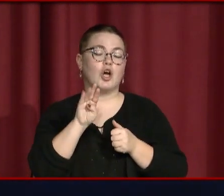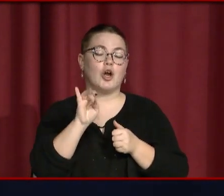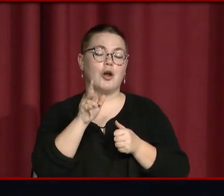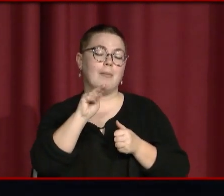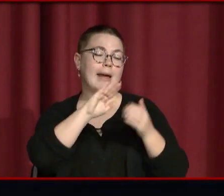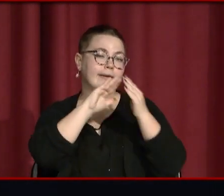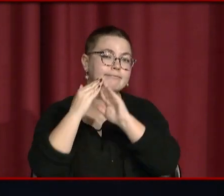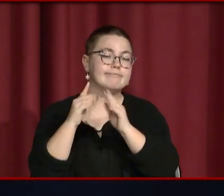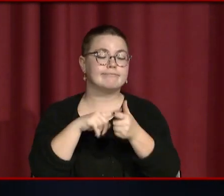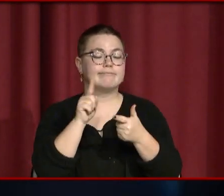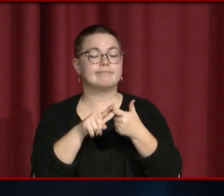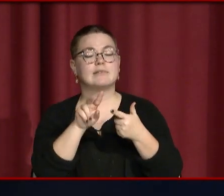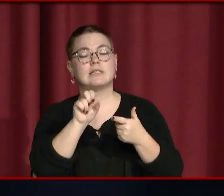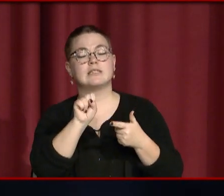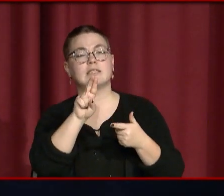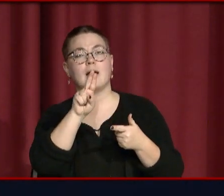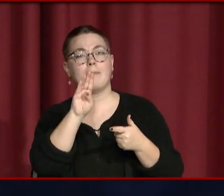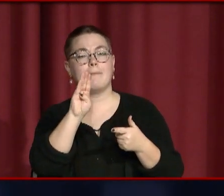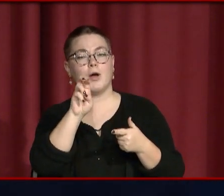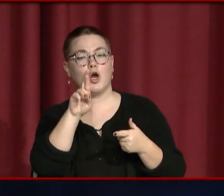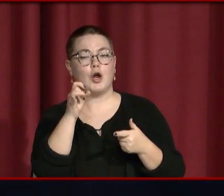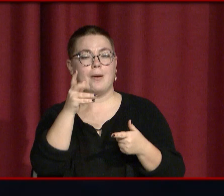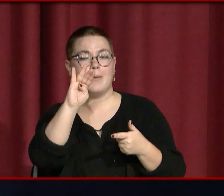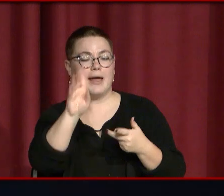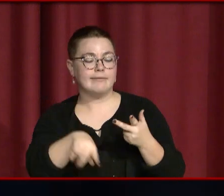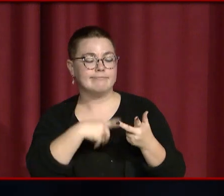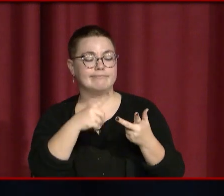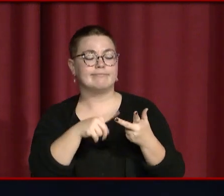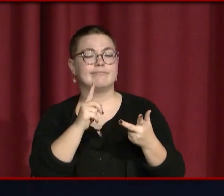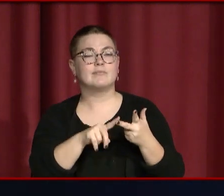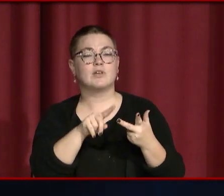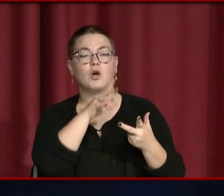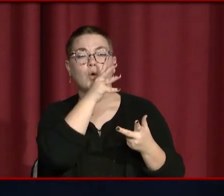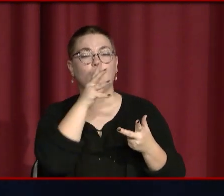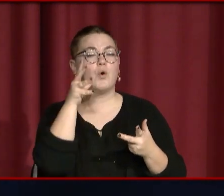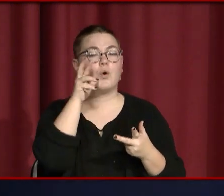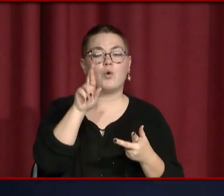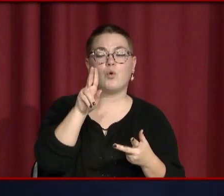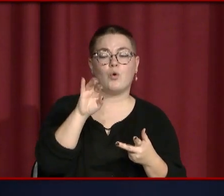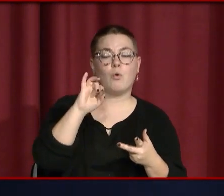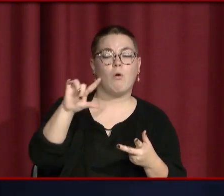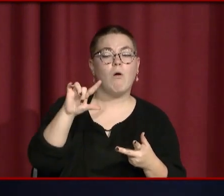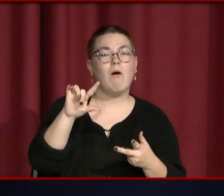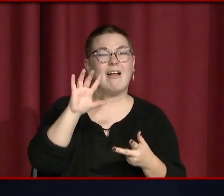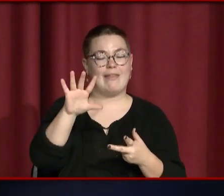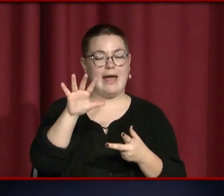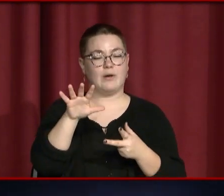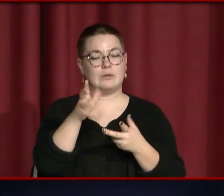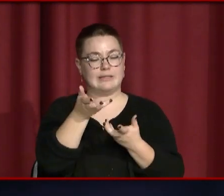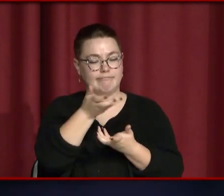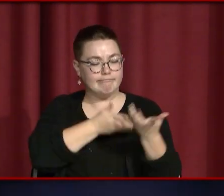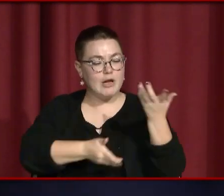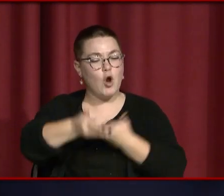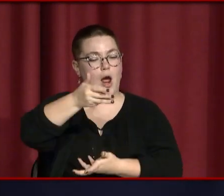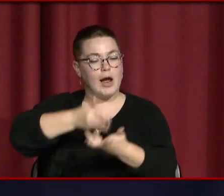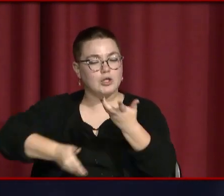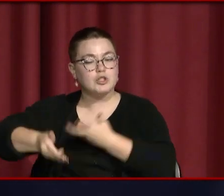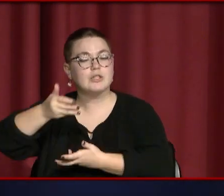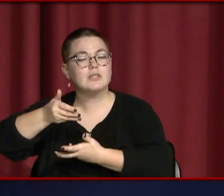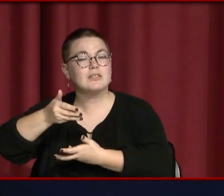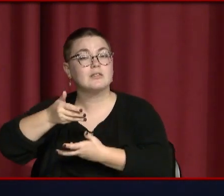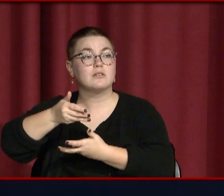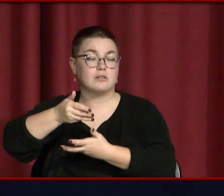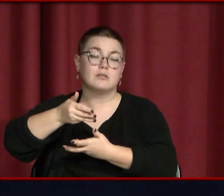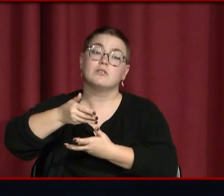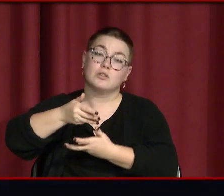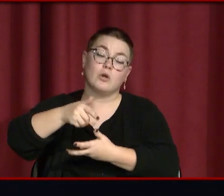might that outcome impact voter interactions? So this is a real, Citizens Not Politicians is a